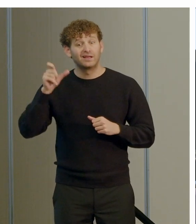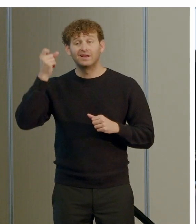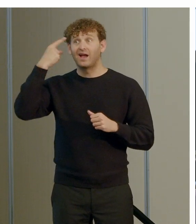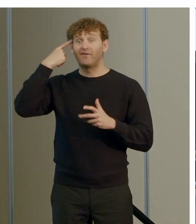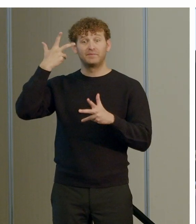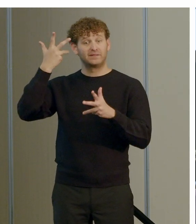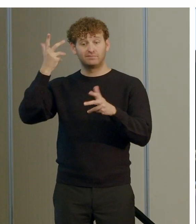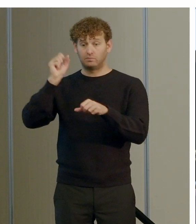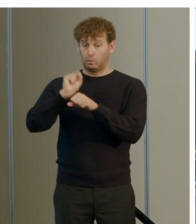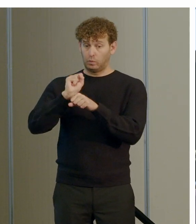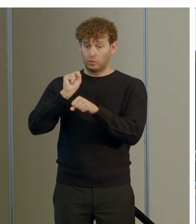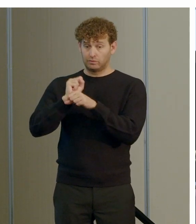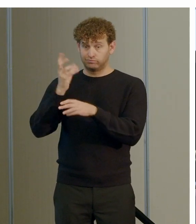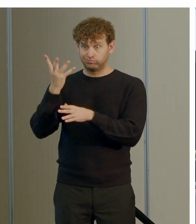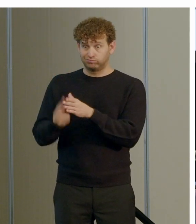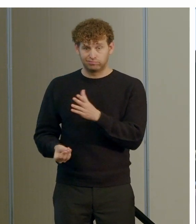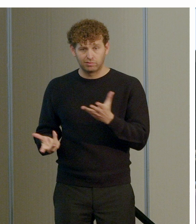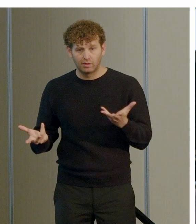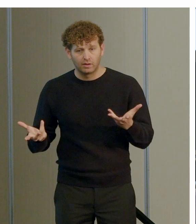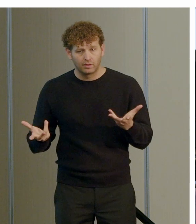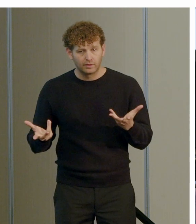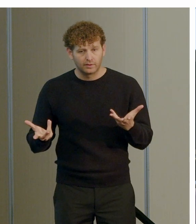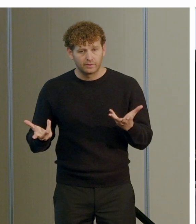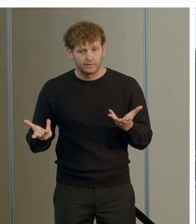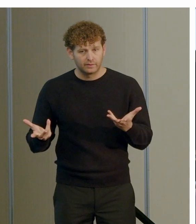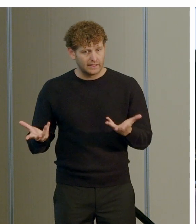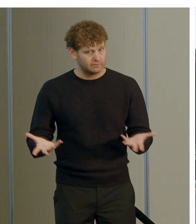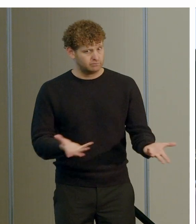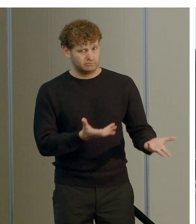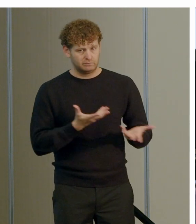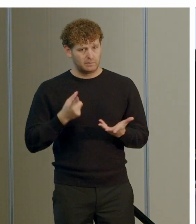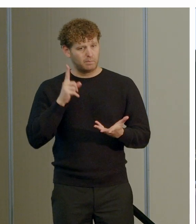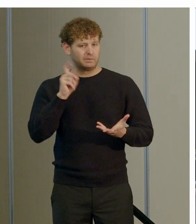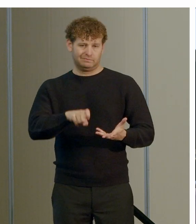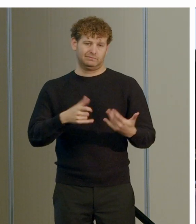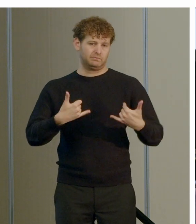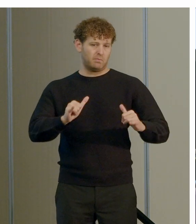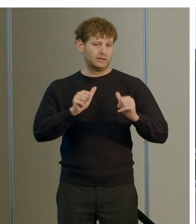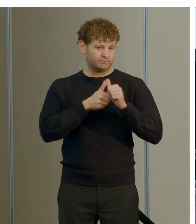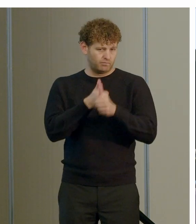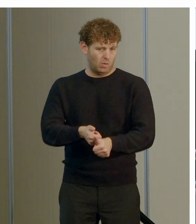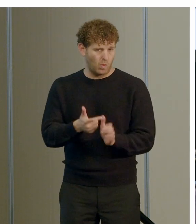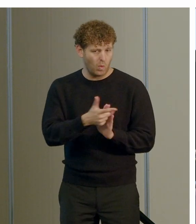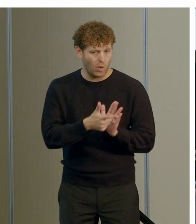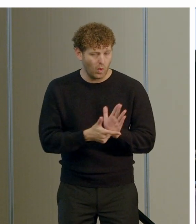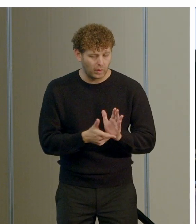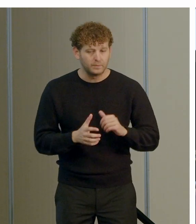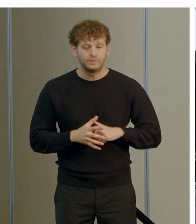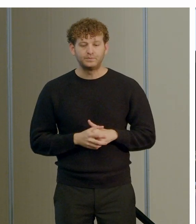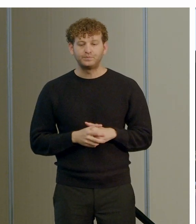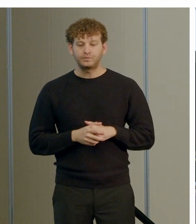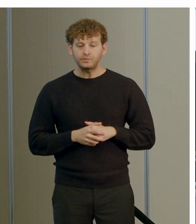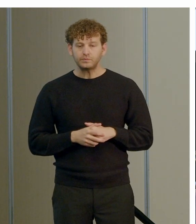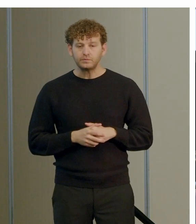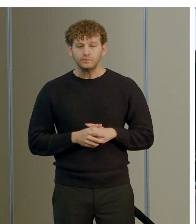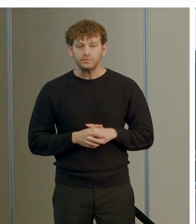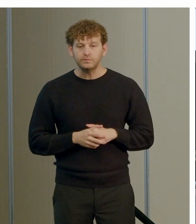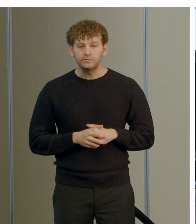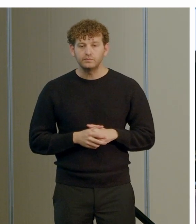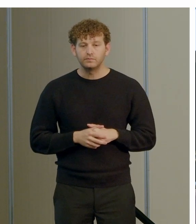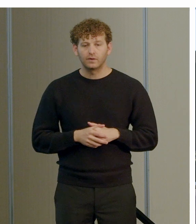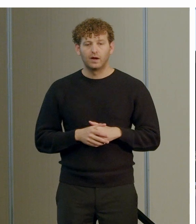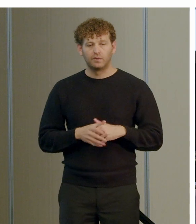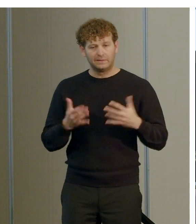away. All deliverables are still required to be accessible per this law, but there is a valid